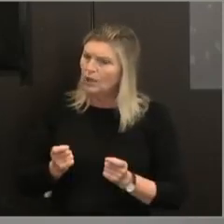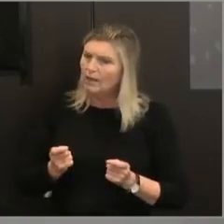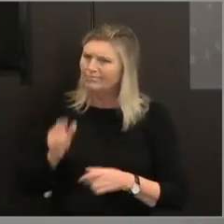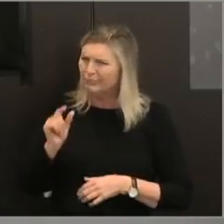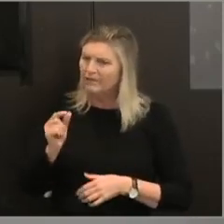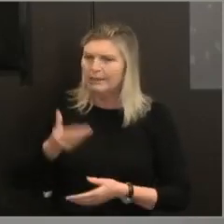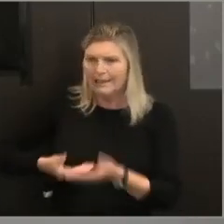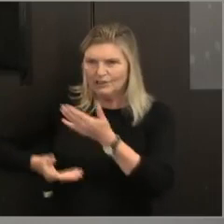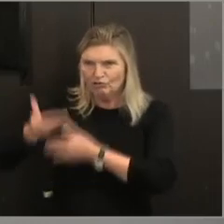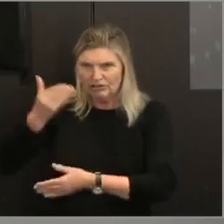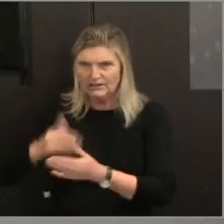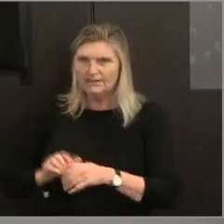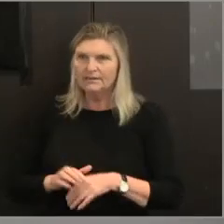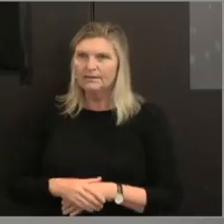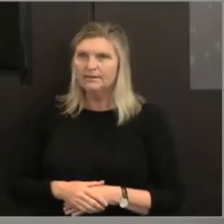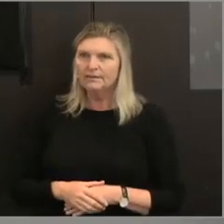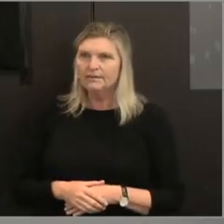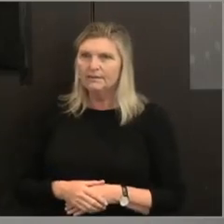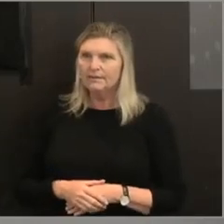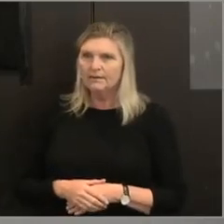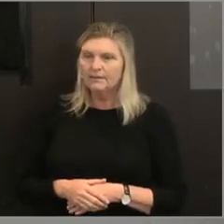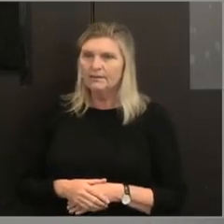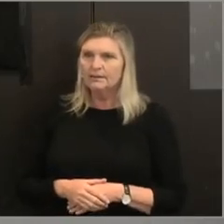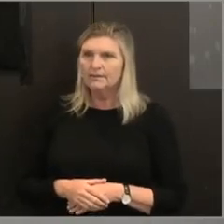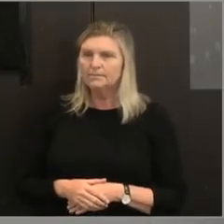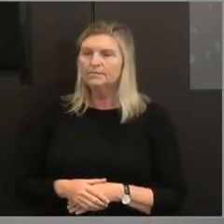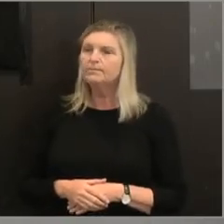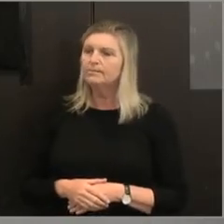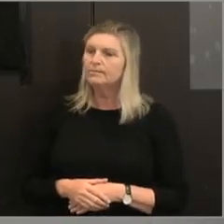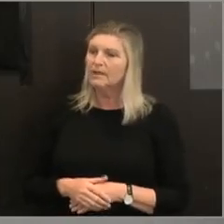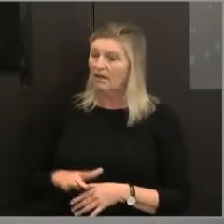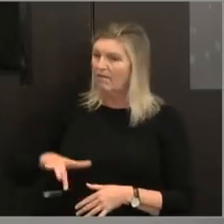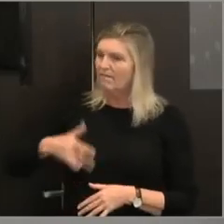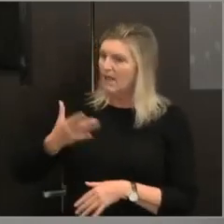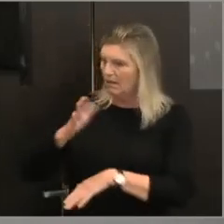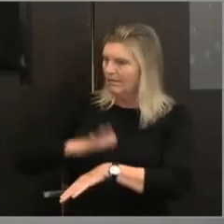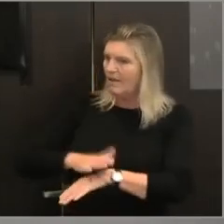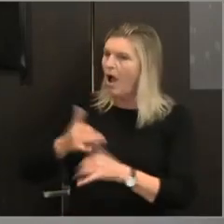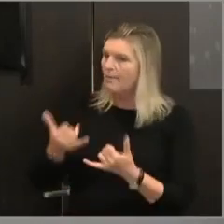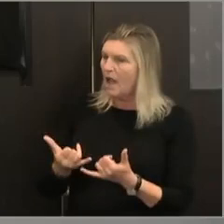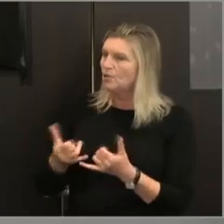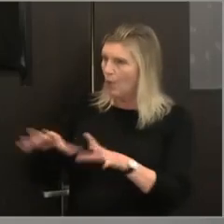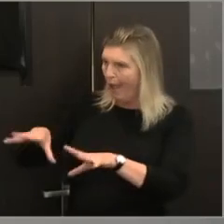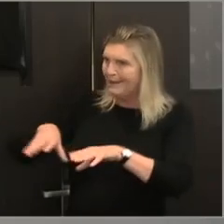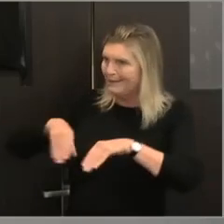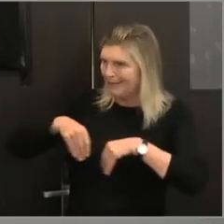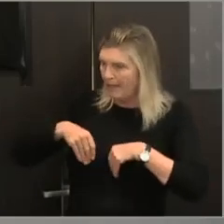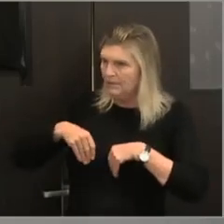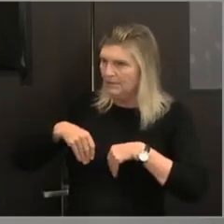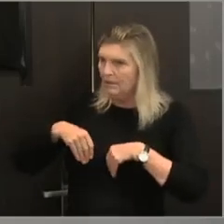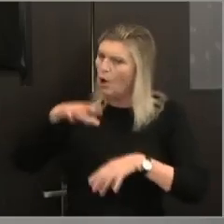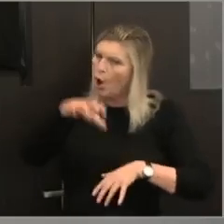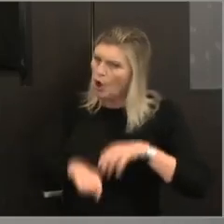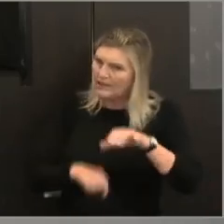reckoning with colonisation and acknowledging the constitutional implications of that reckoning will help better